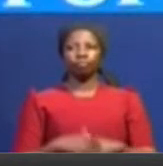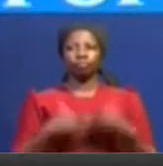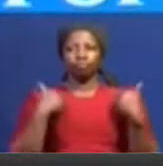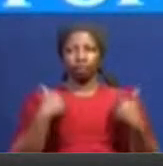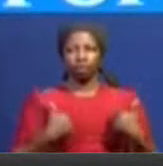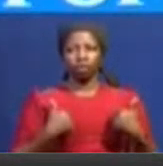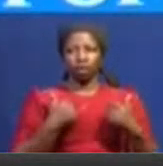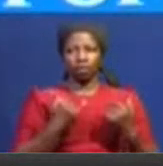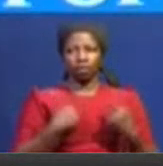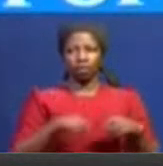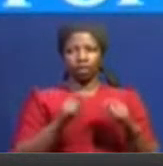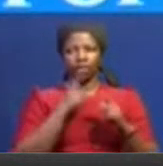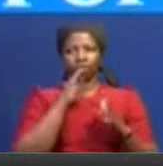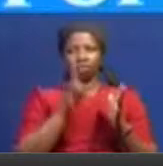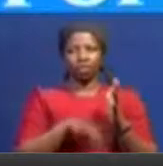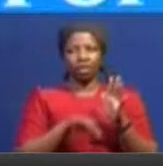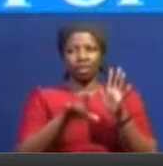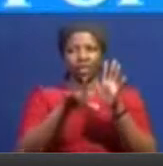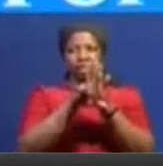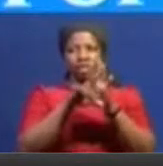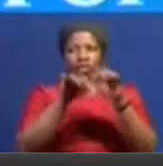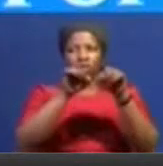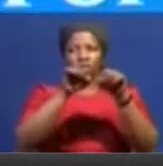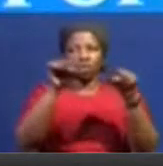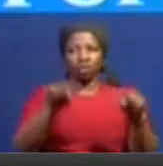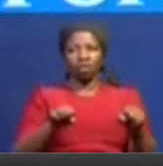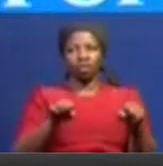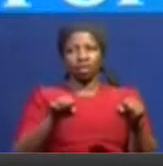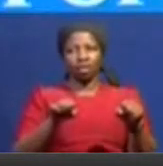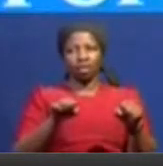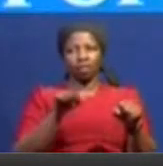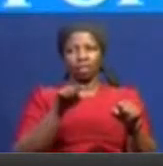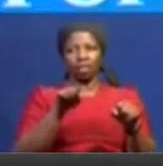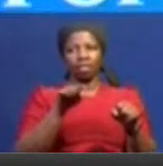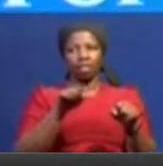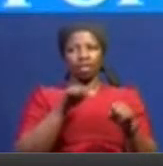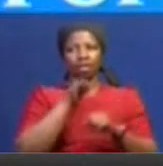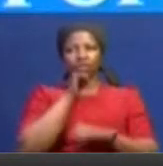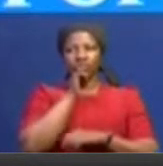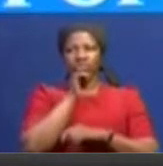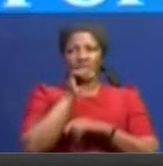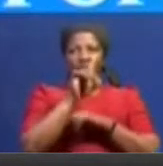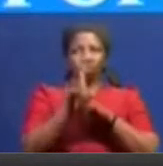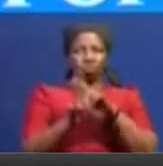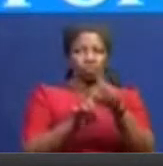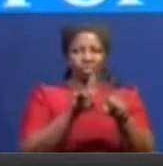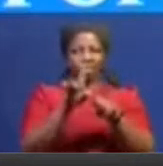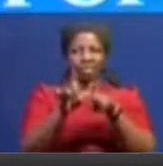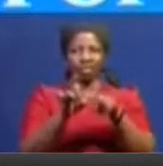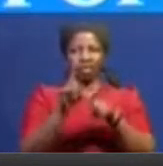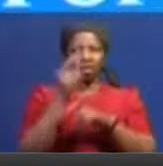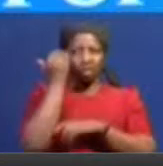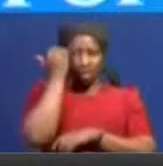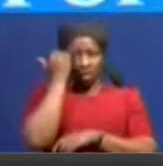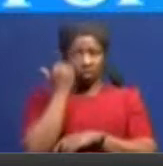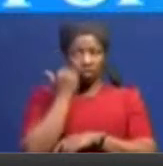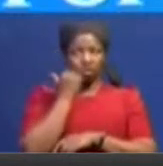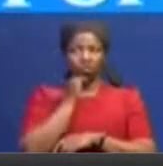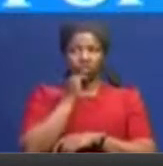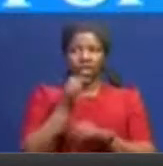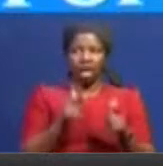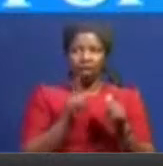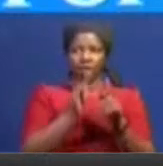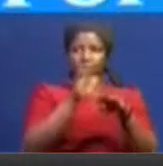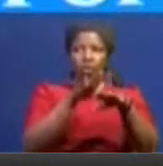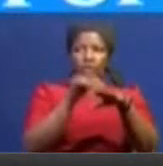in Kenya, the legal system, is adversarial. It is not inquisitive. The court is not allowed to call for evidence, do an